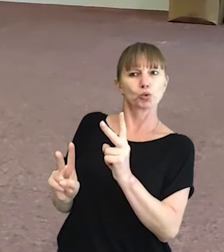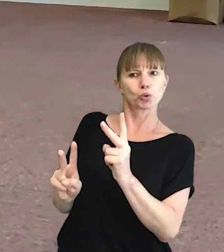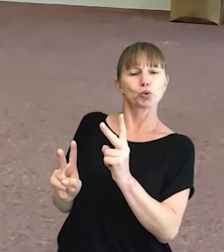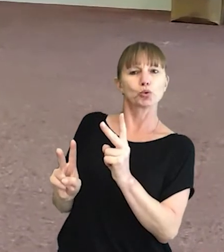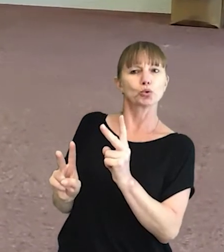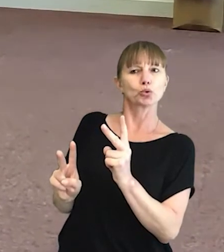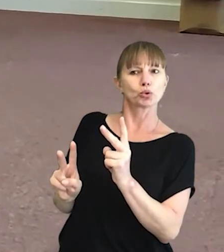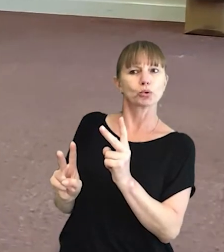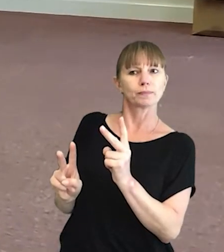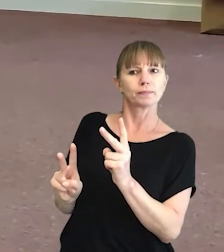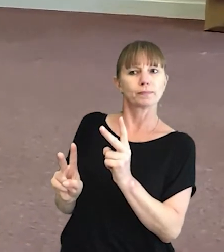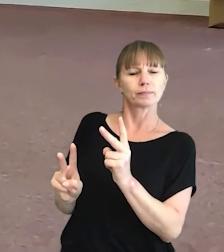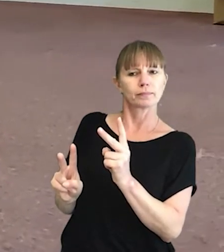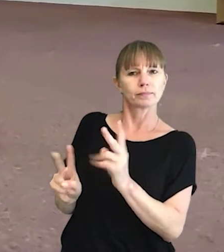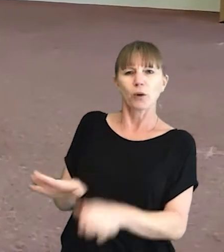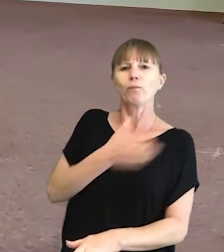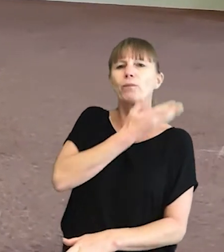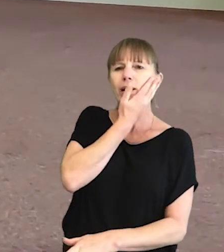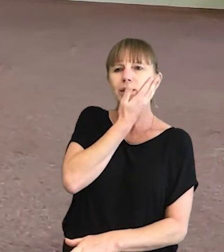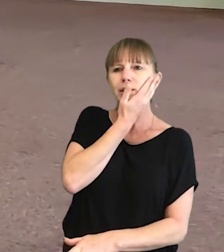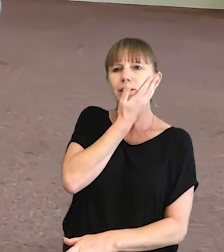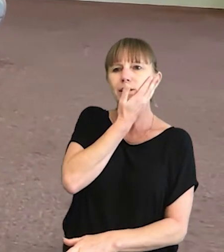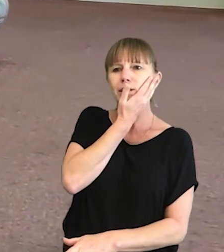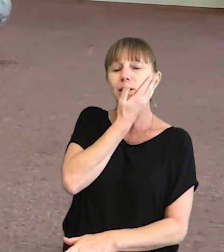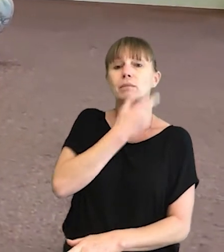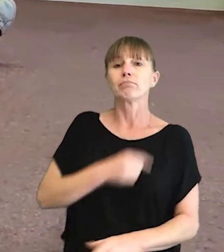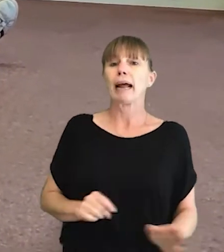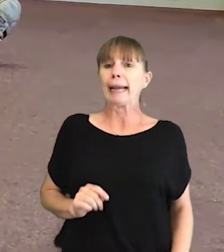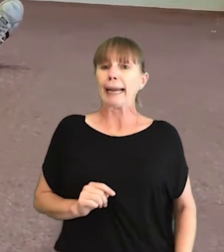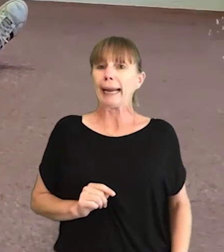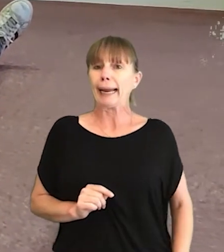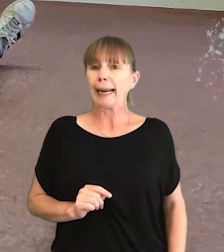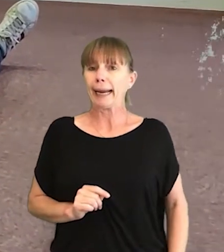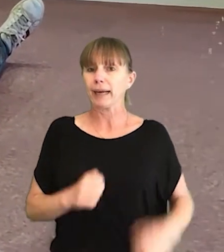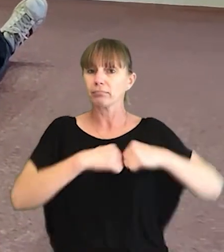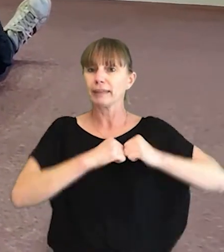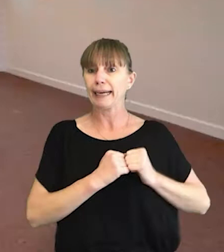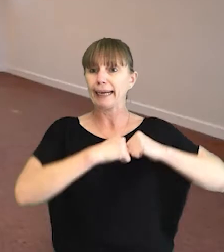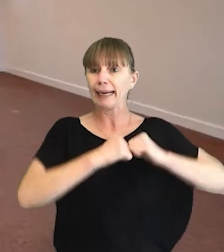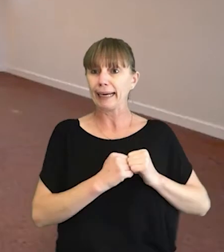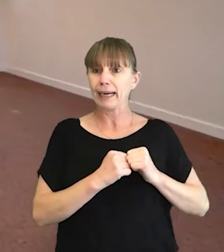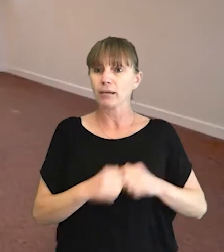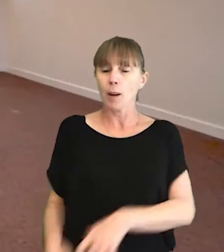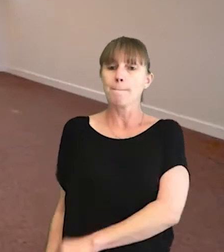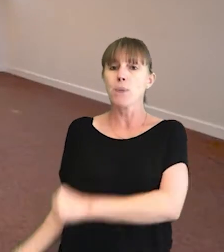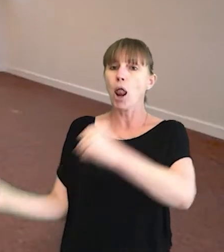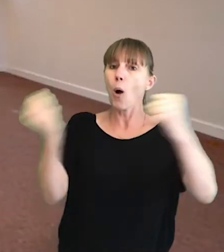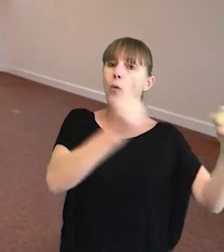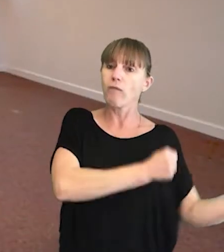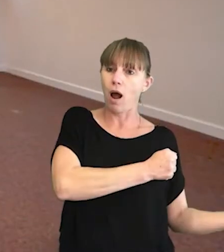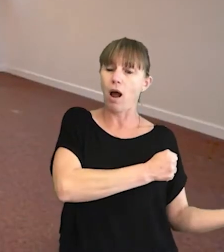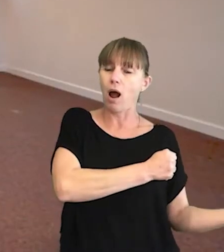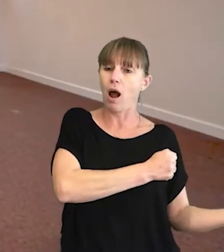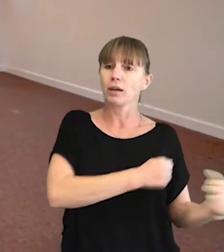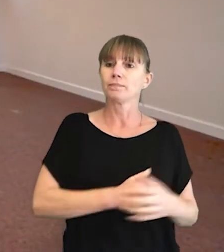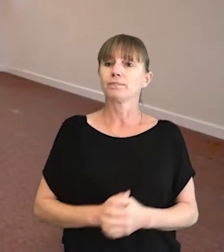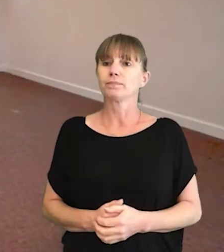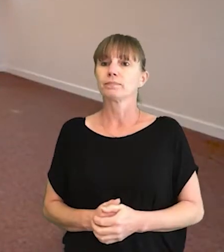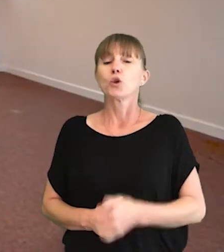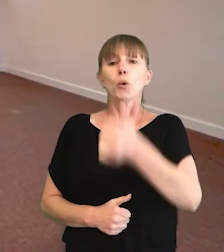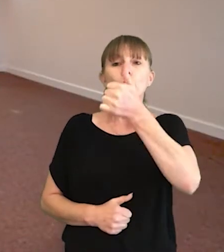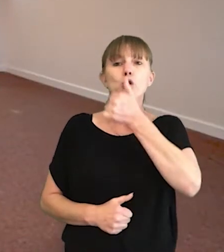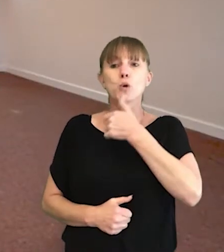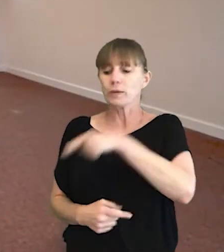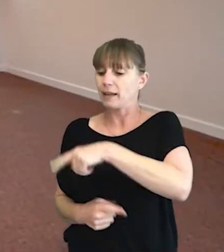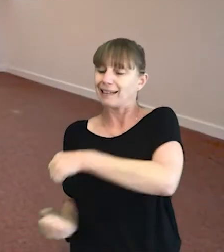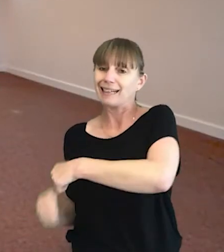hold it by the hand and put it against his face. Furthest knee away from you, grab the outside of the knee, and now I want you to use the